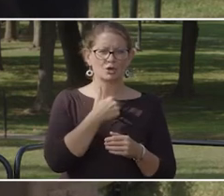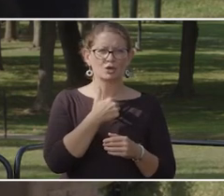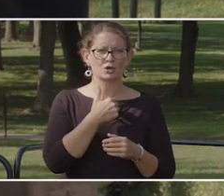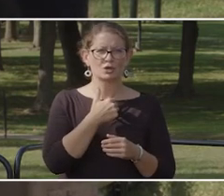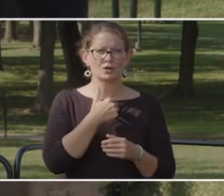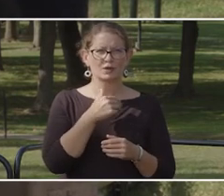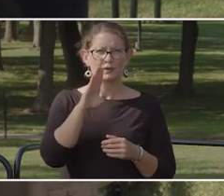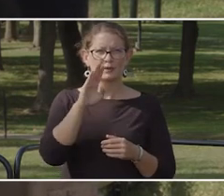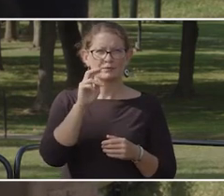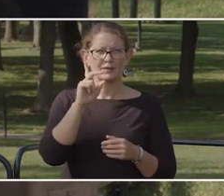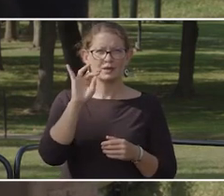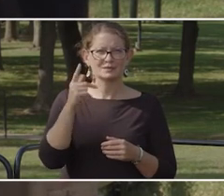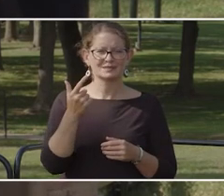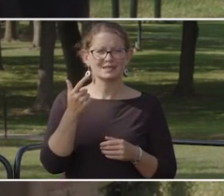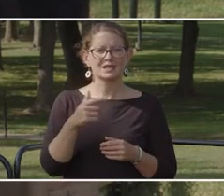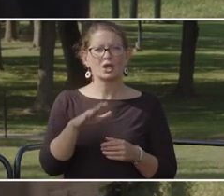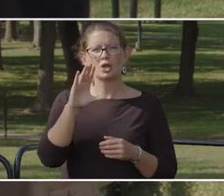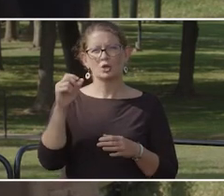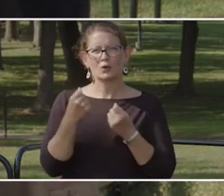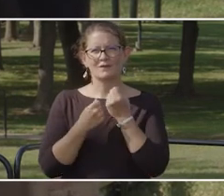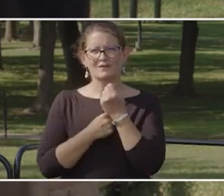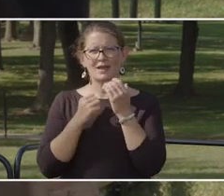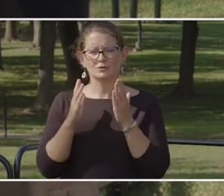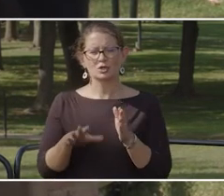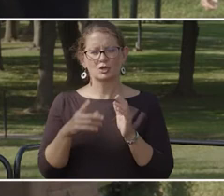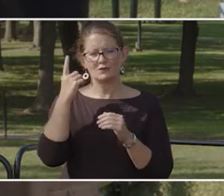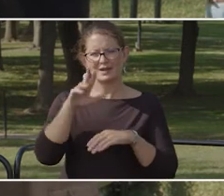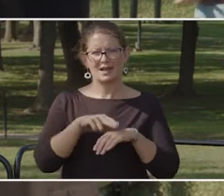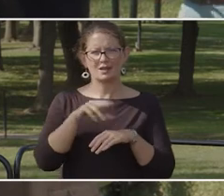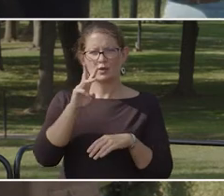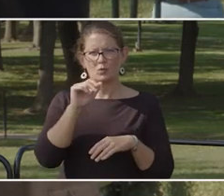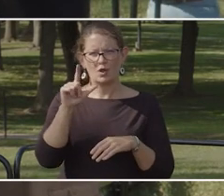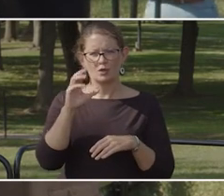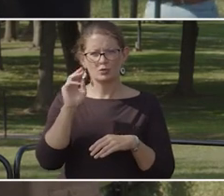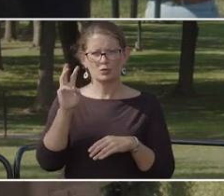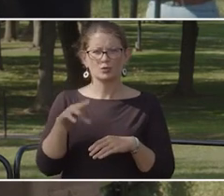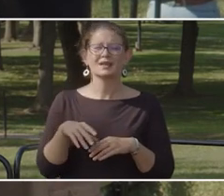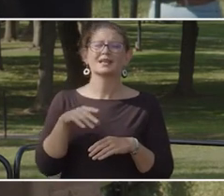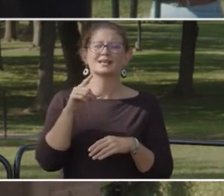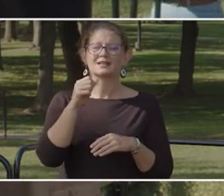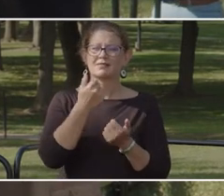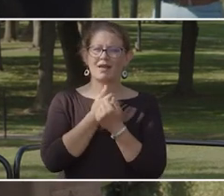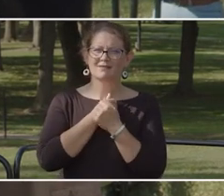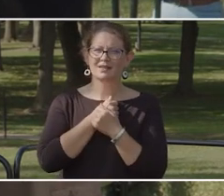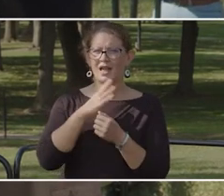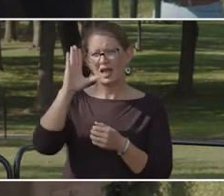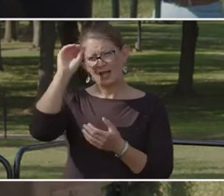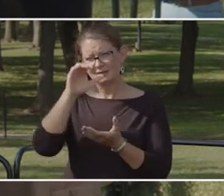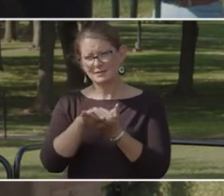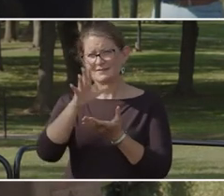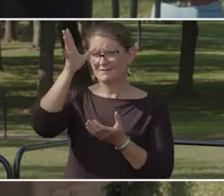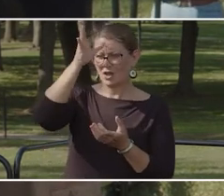founding, co-founder of the National Wall Washing Crew, loving husband, father,